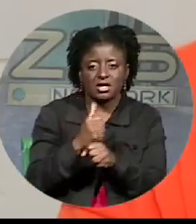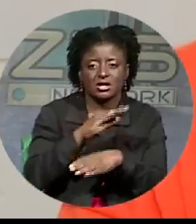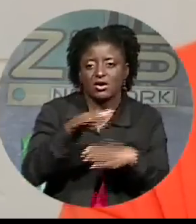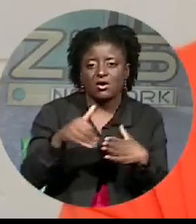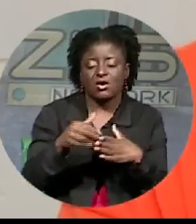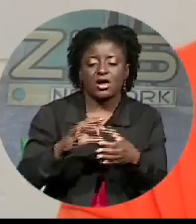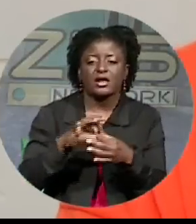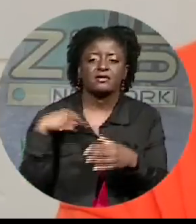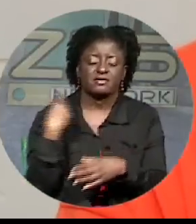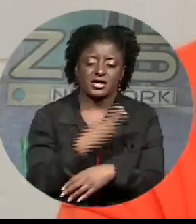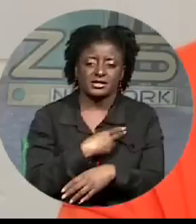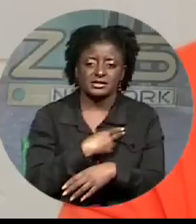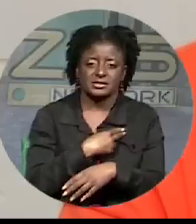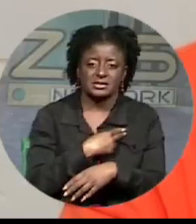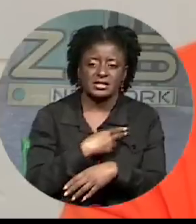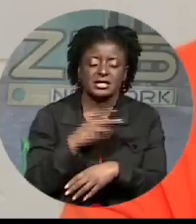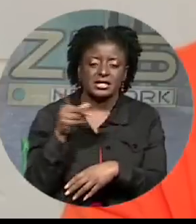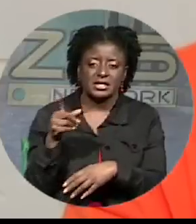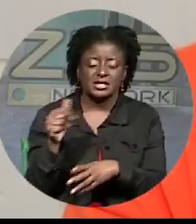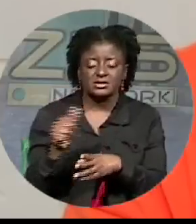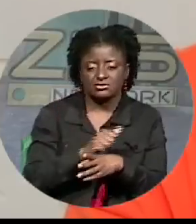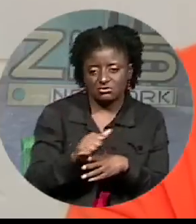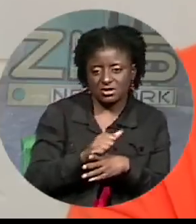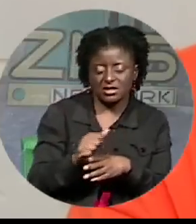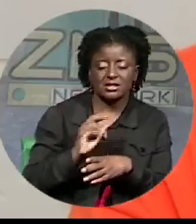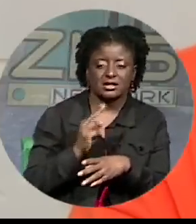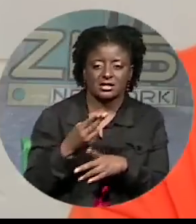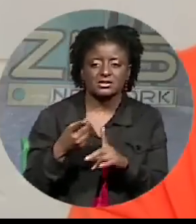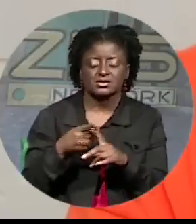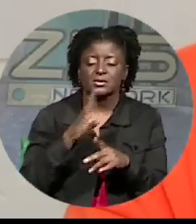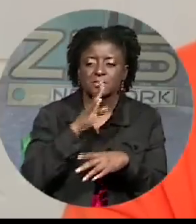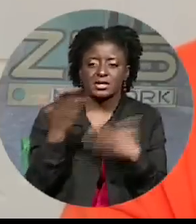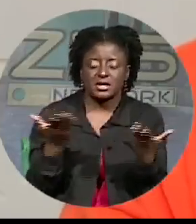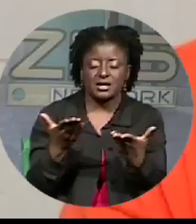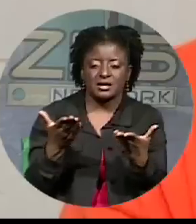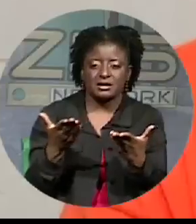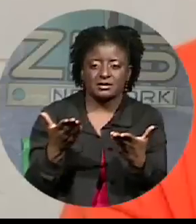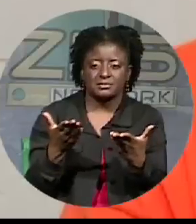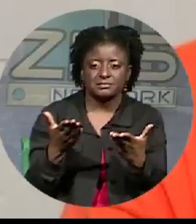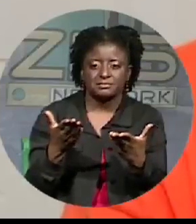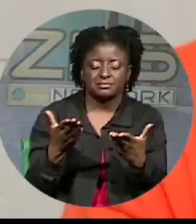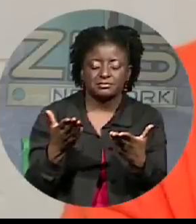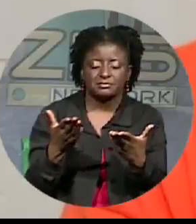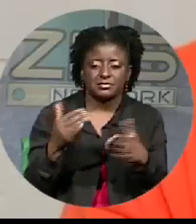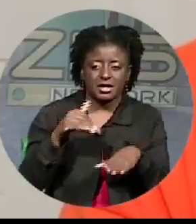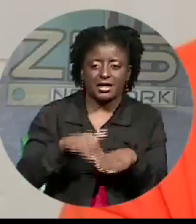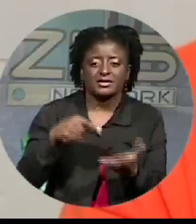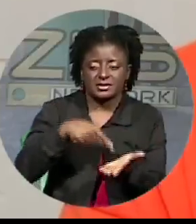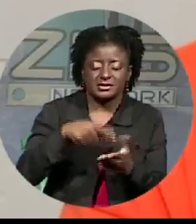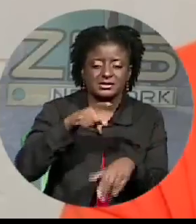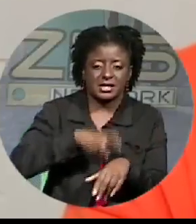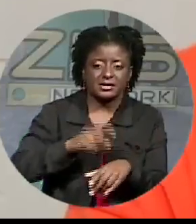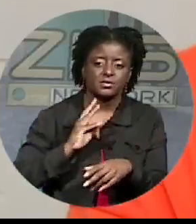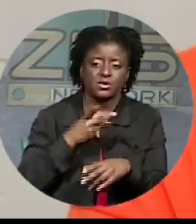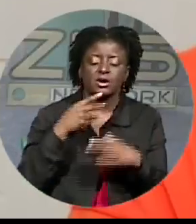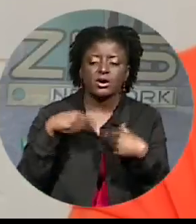us. He molded us to be in this position at this time. So, be going to